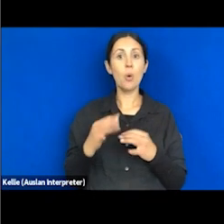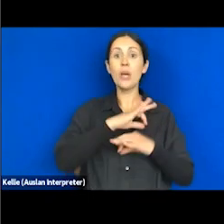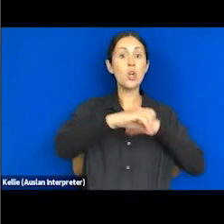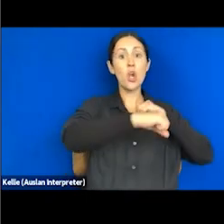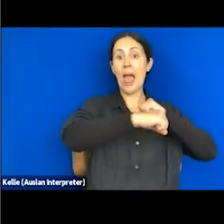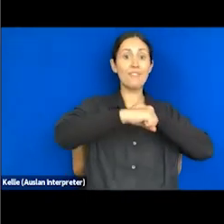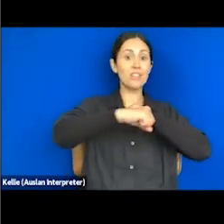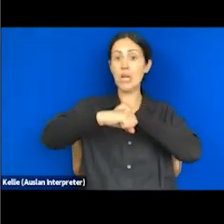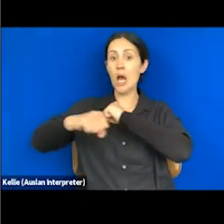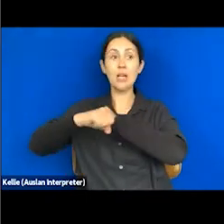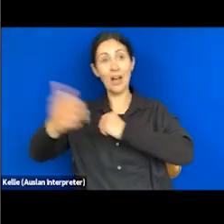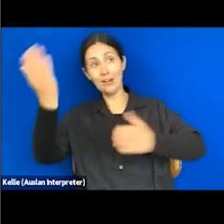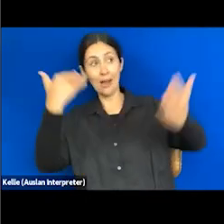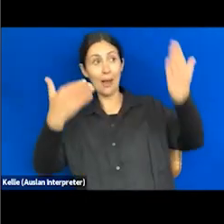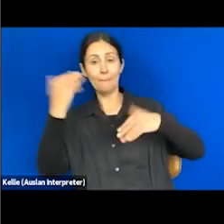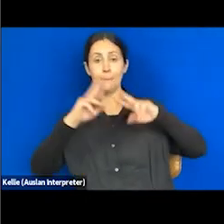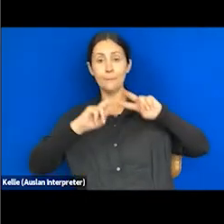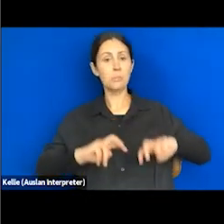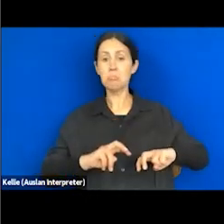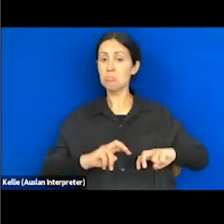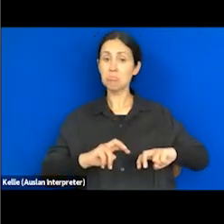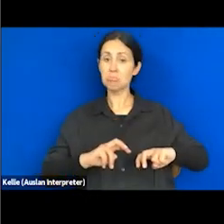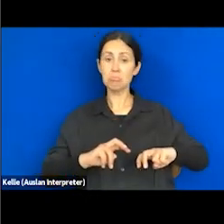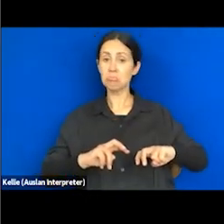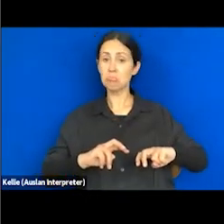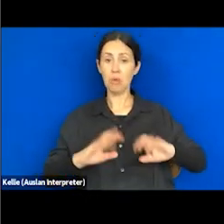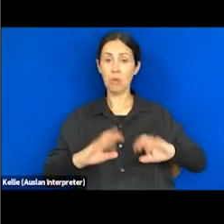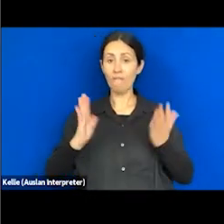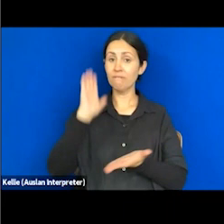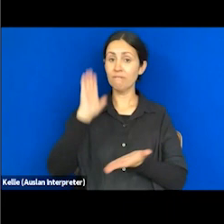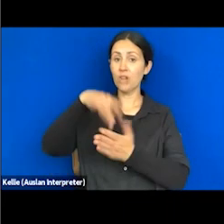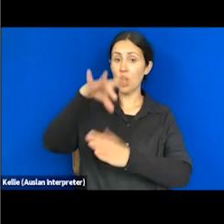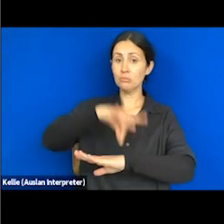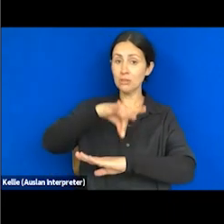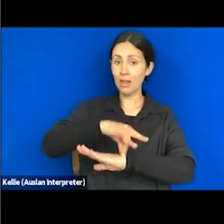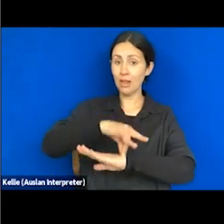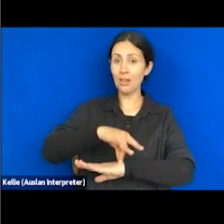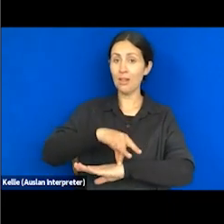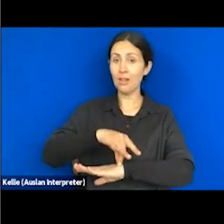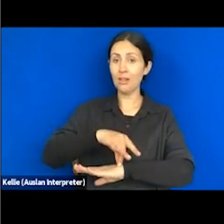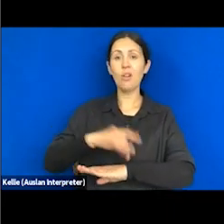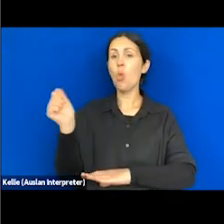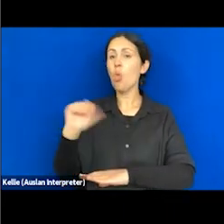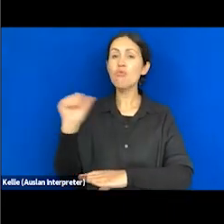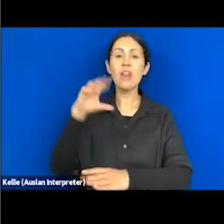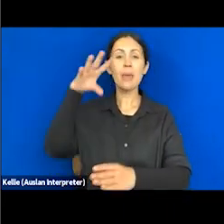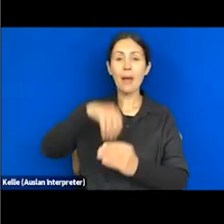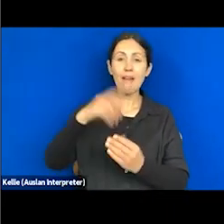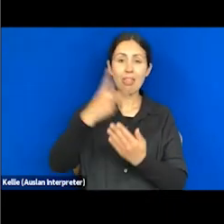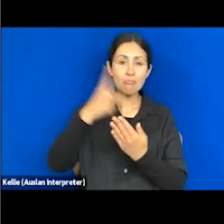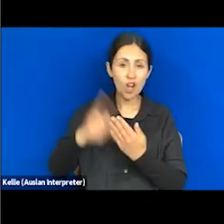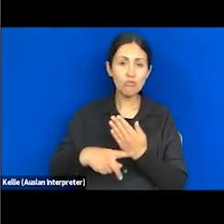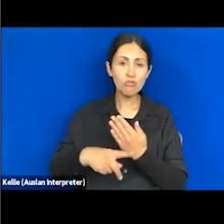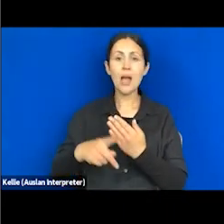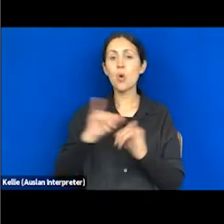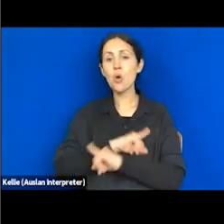study. Those pre-screened were those who were already seeking inpatient withdrawal or were admitted to the hospital through